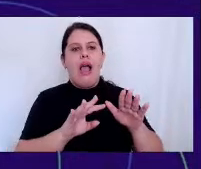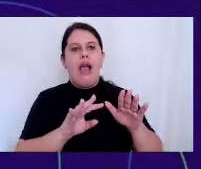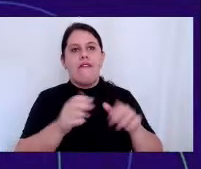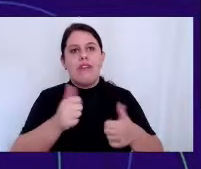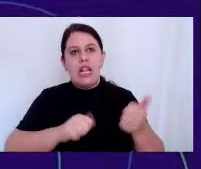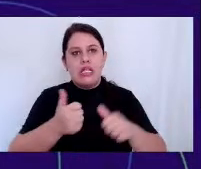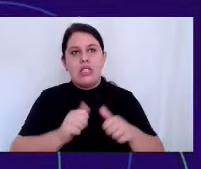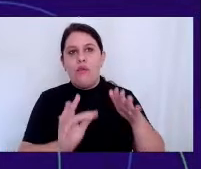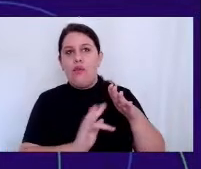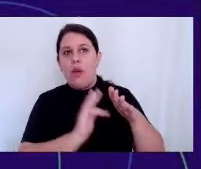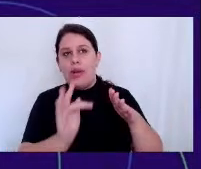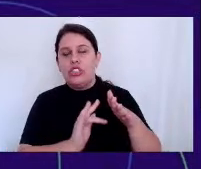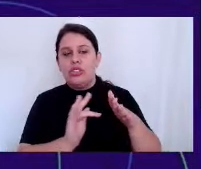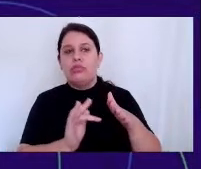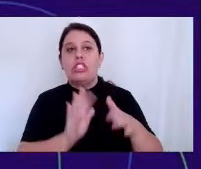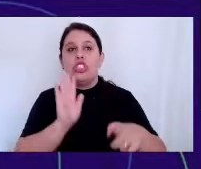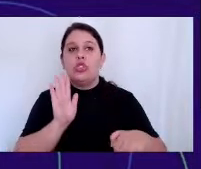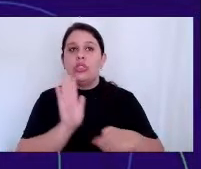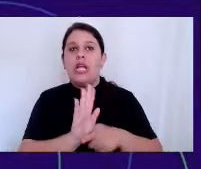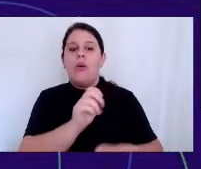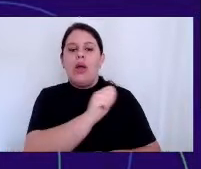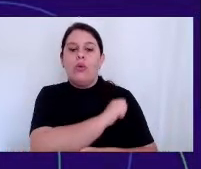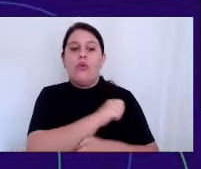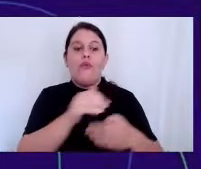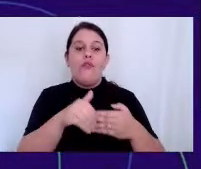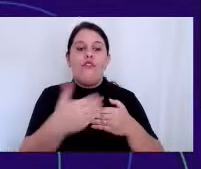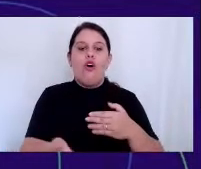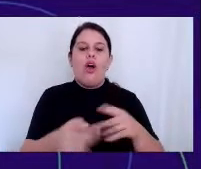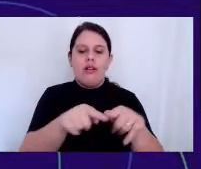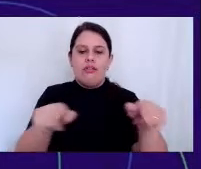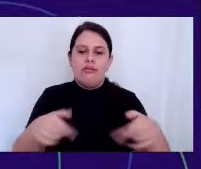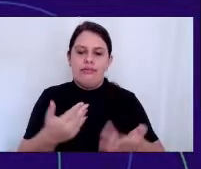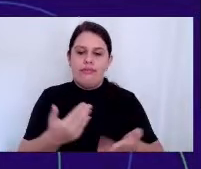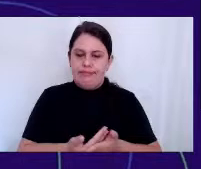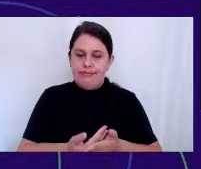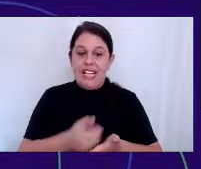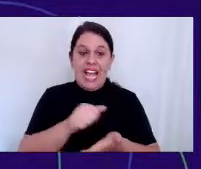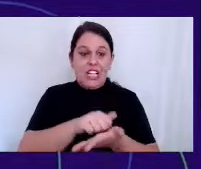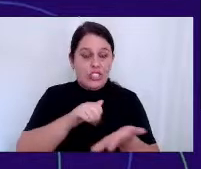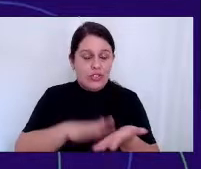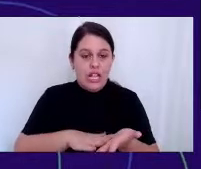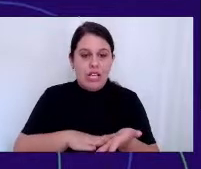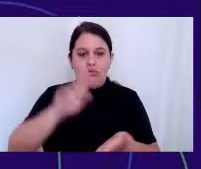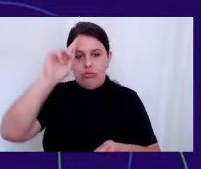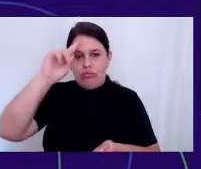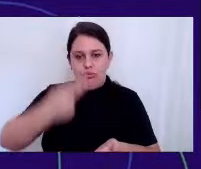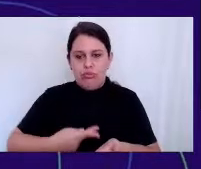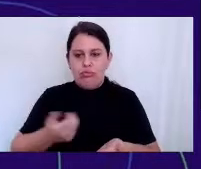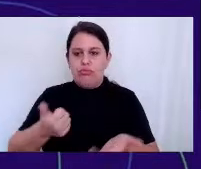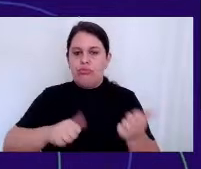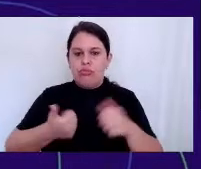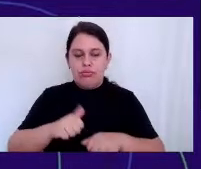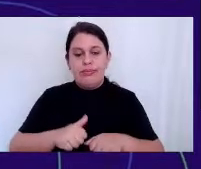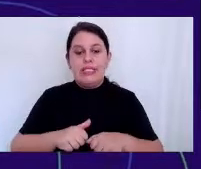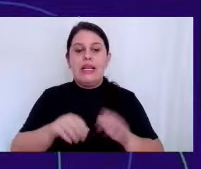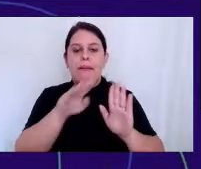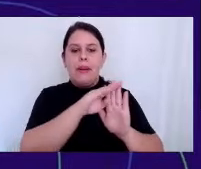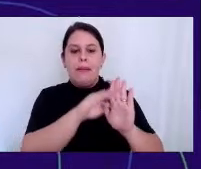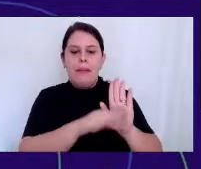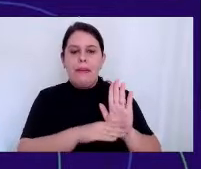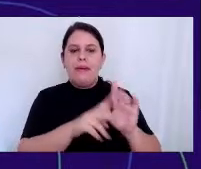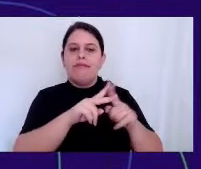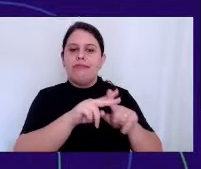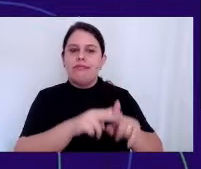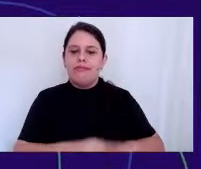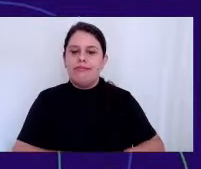classroom with self-assessment activities, with rubrics and checklists. And something that we've been highlighting through